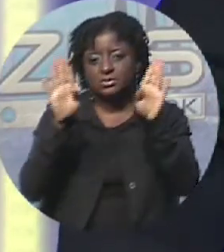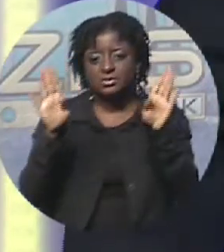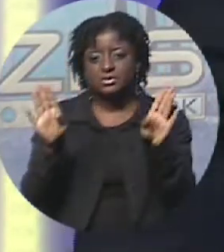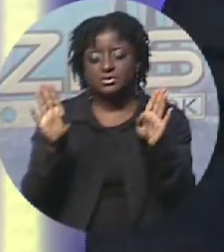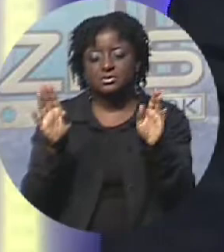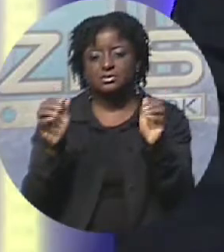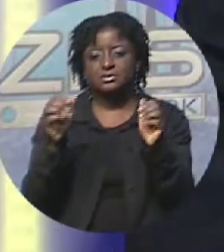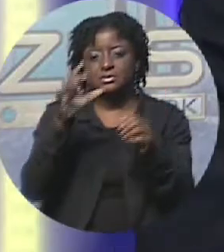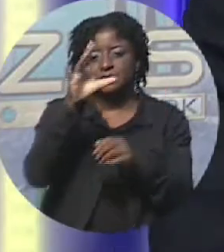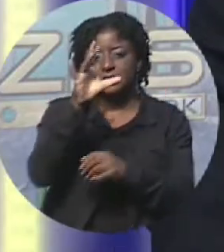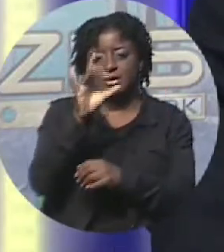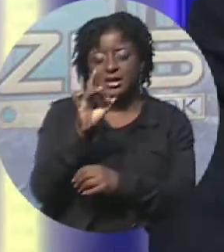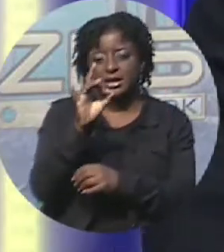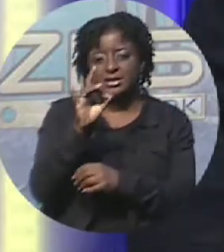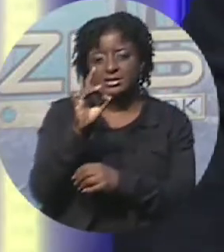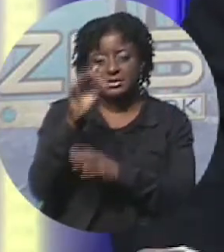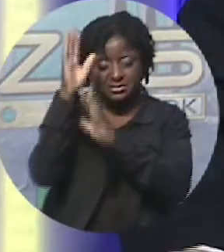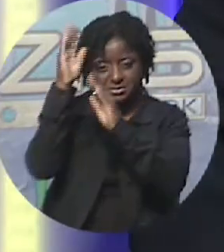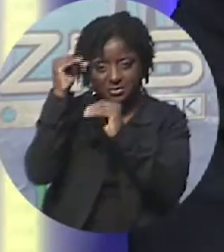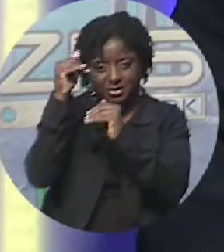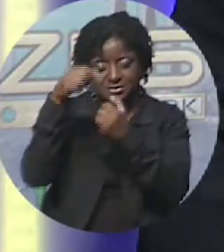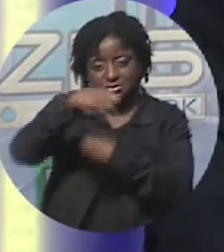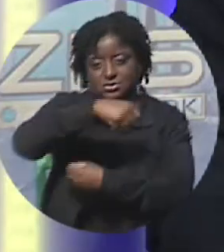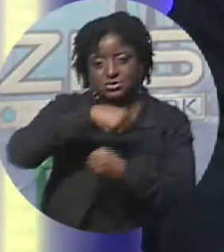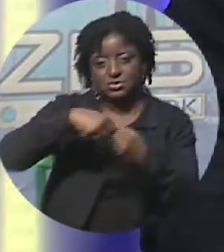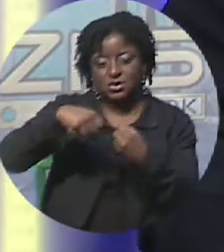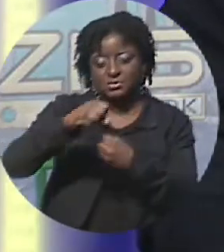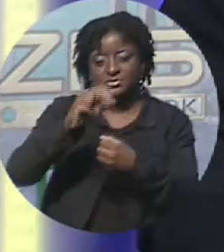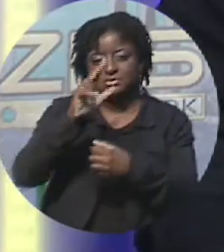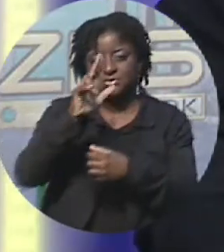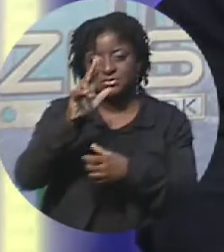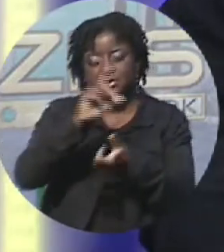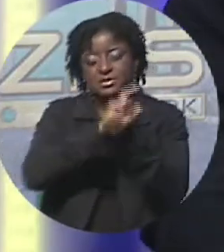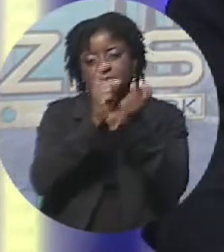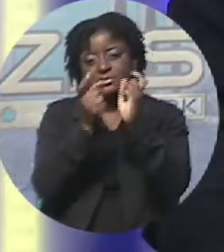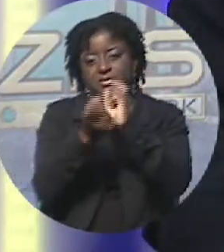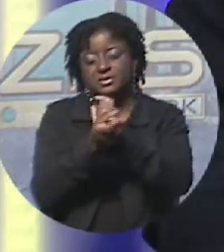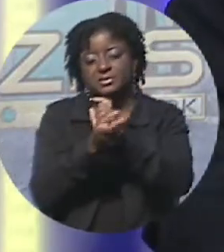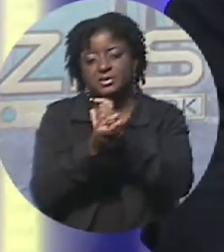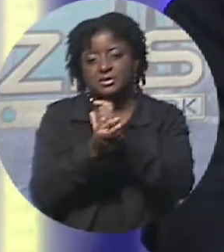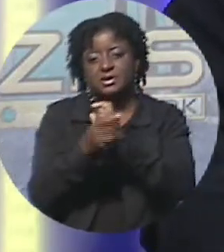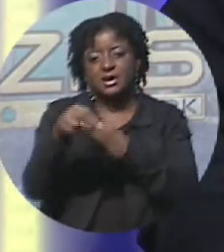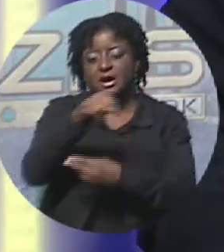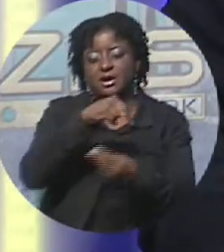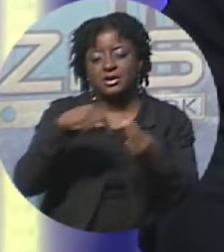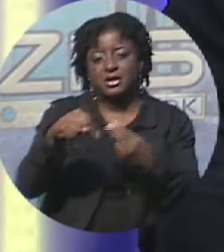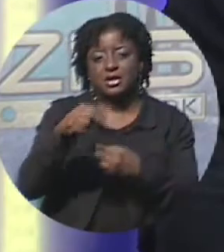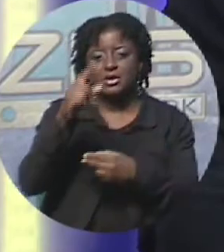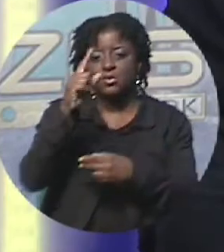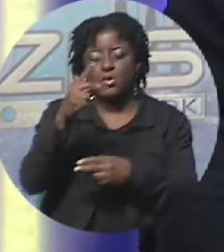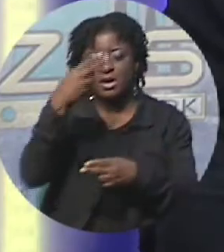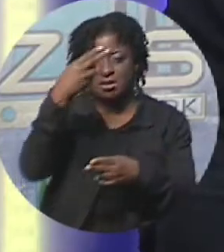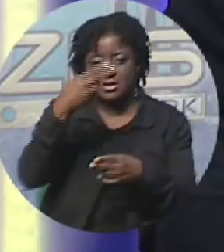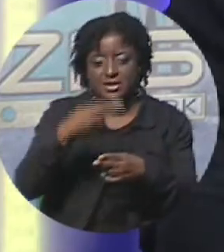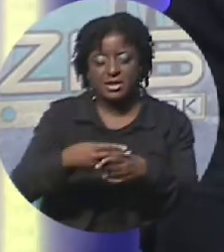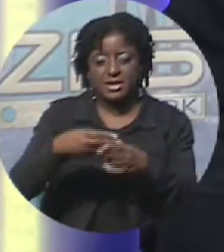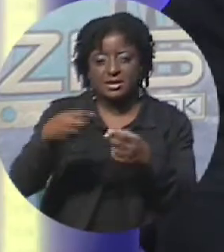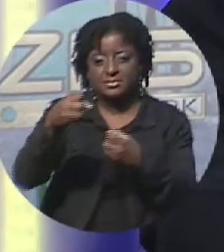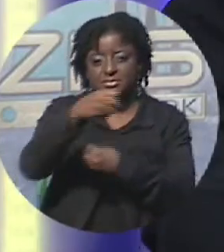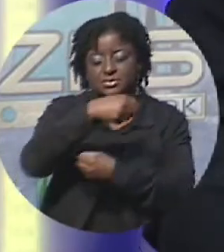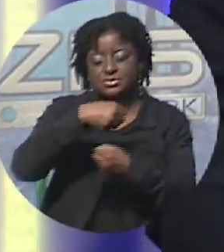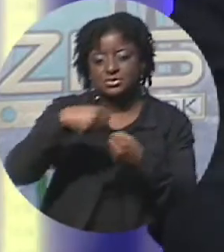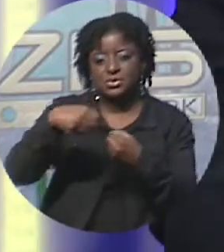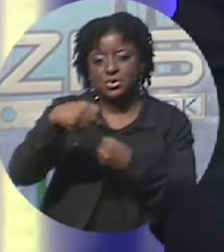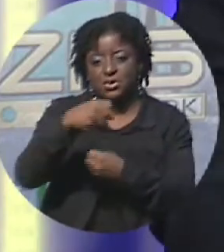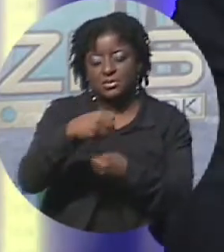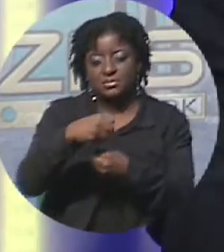8 storms anticipated, 3 becoming hurricanes, and an expectation of 1 named storm. And as